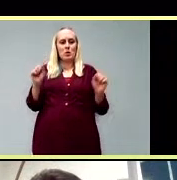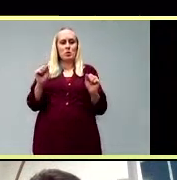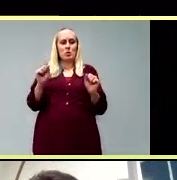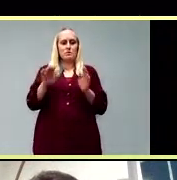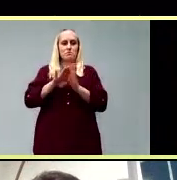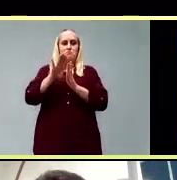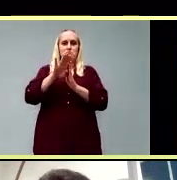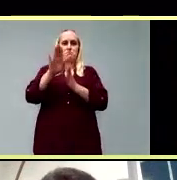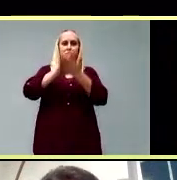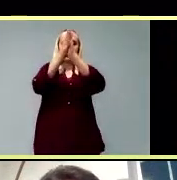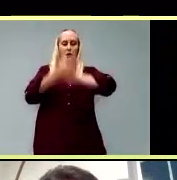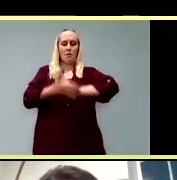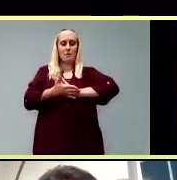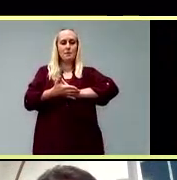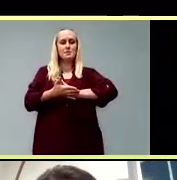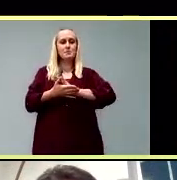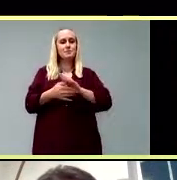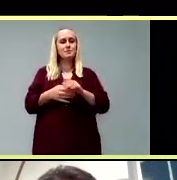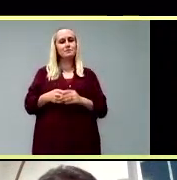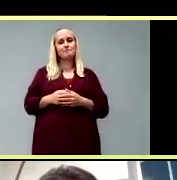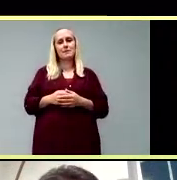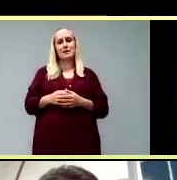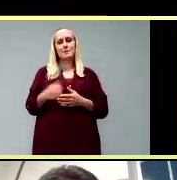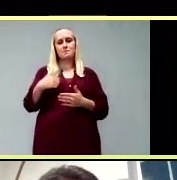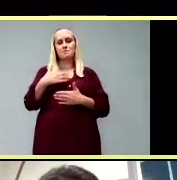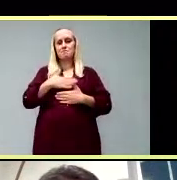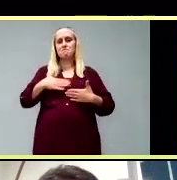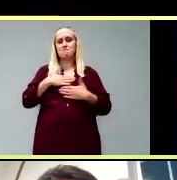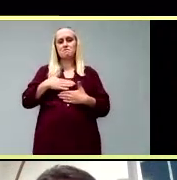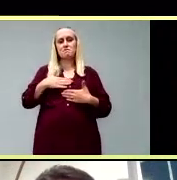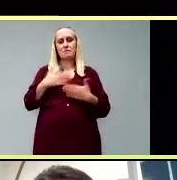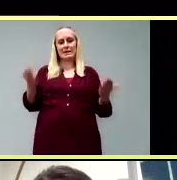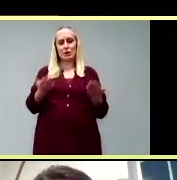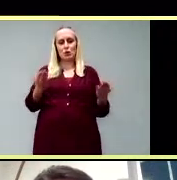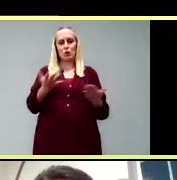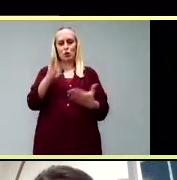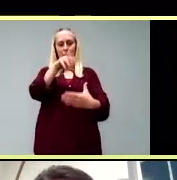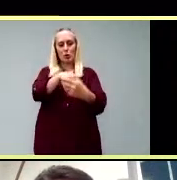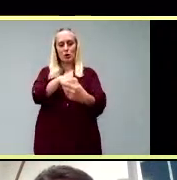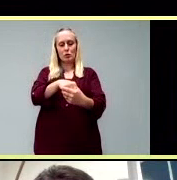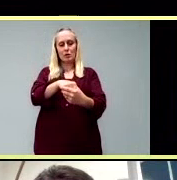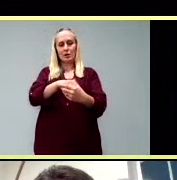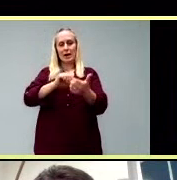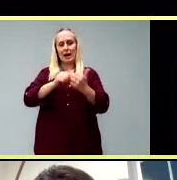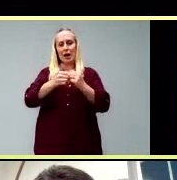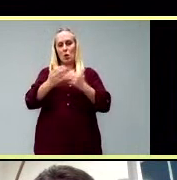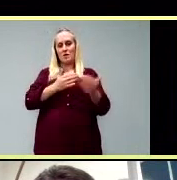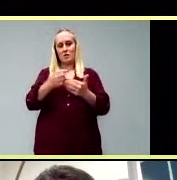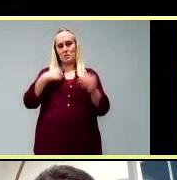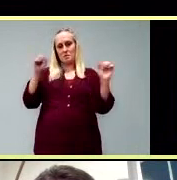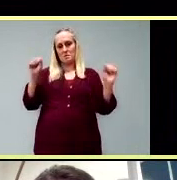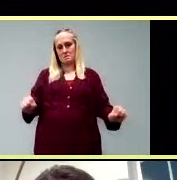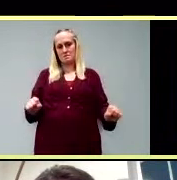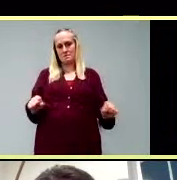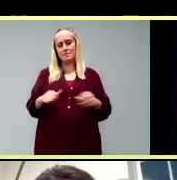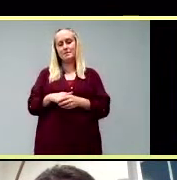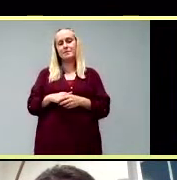just a pleasure to be able to be here tonight and participate in any way that I can as we take